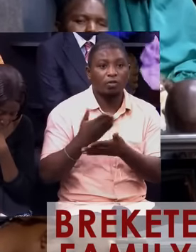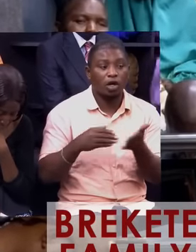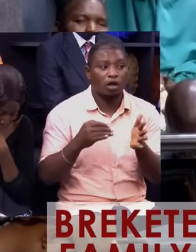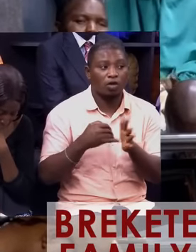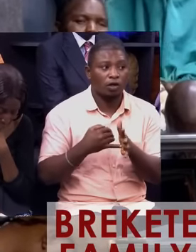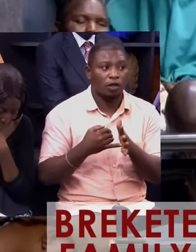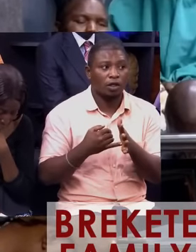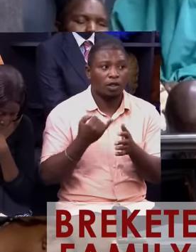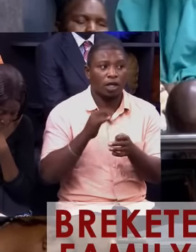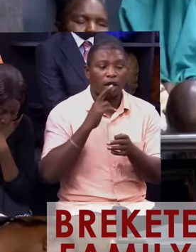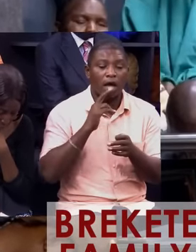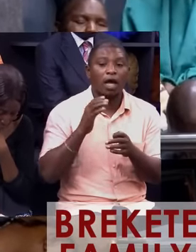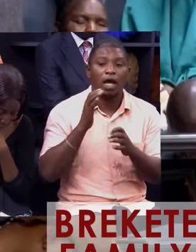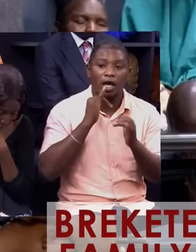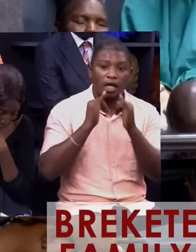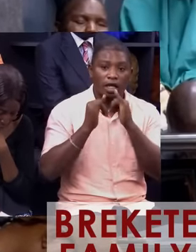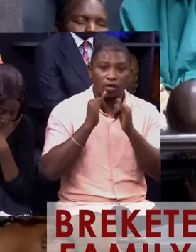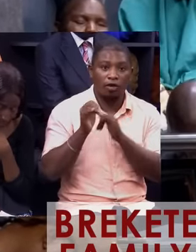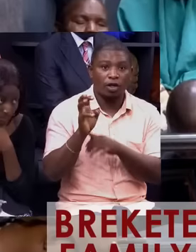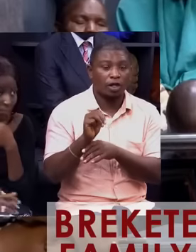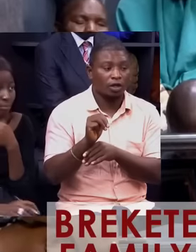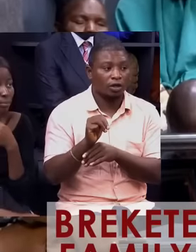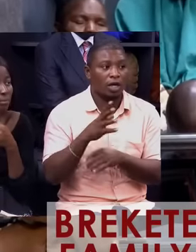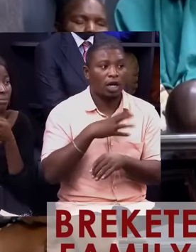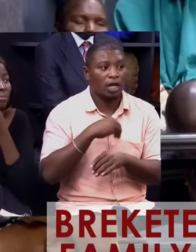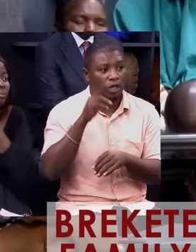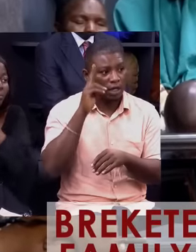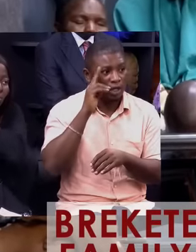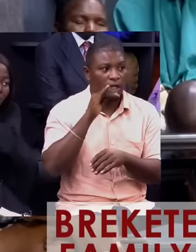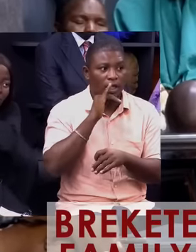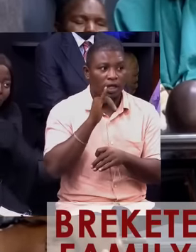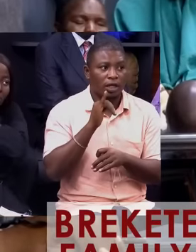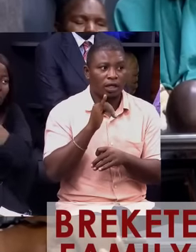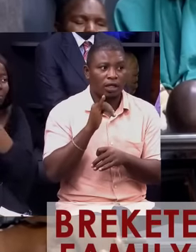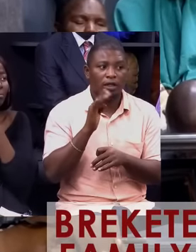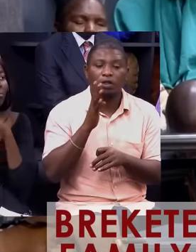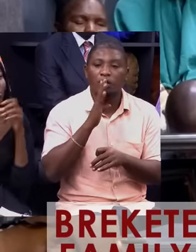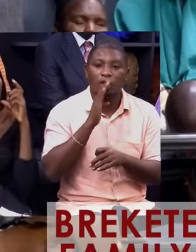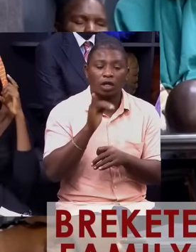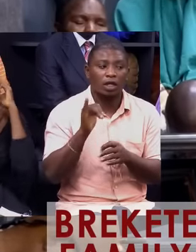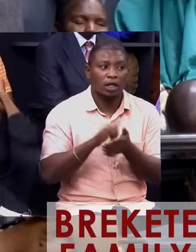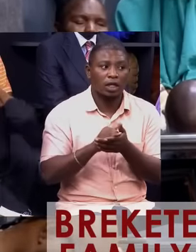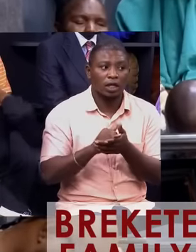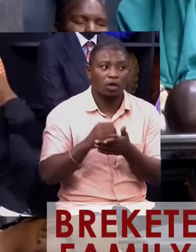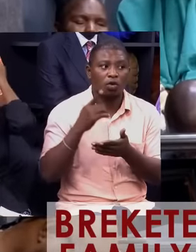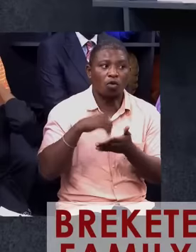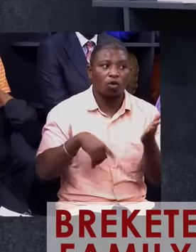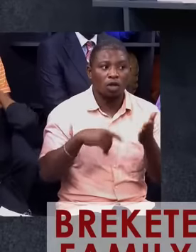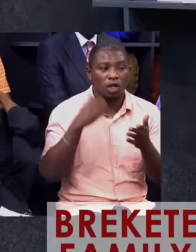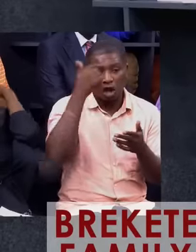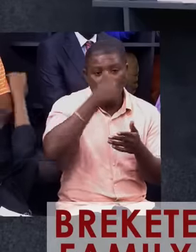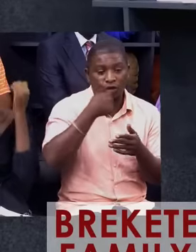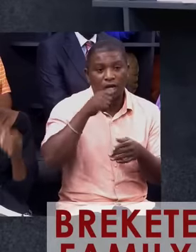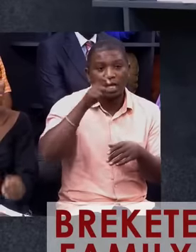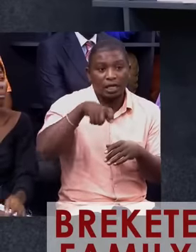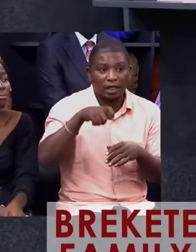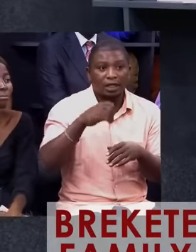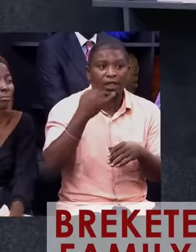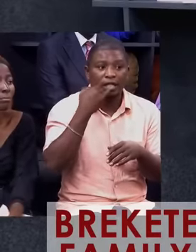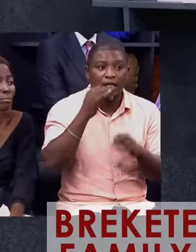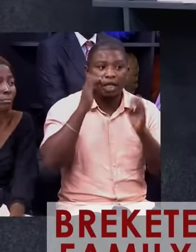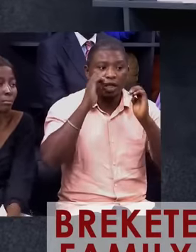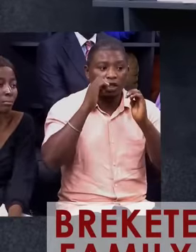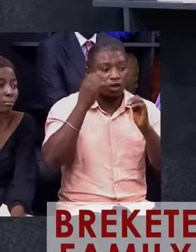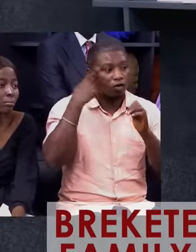then they interview Bill Gates and in they talk say the the thing where Africa need now education for